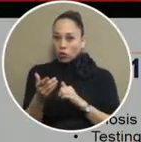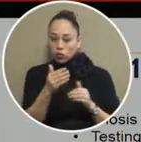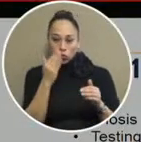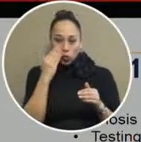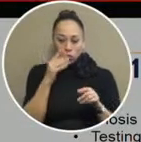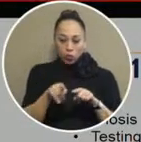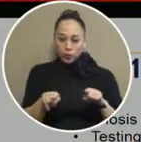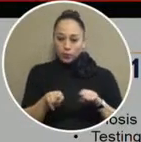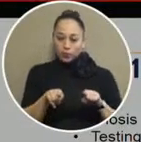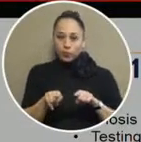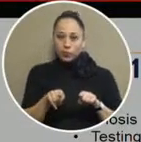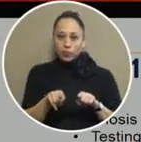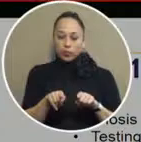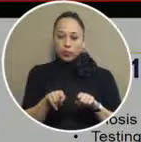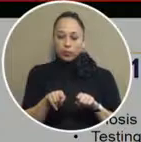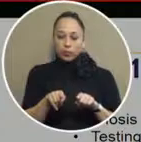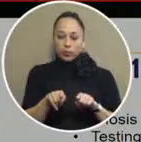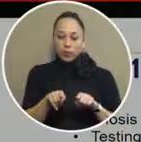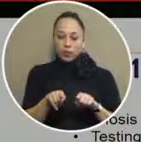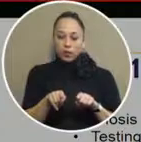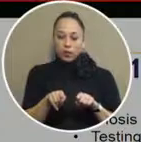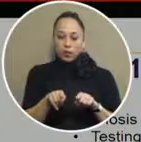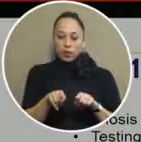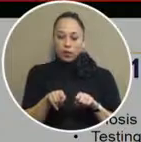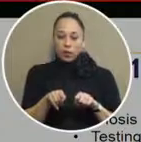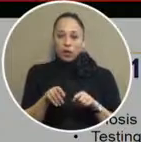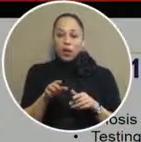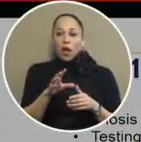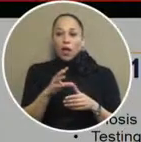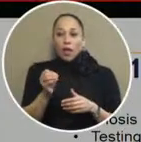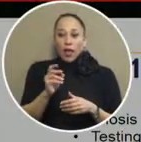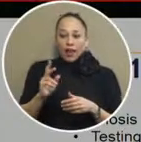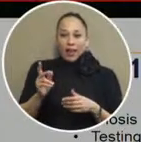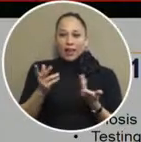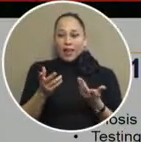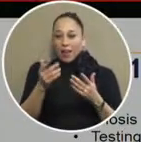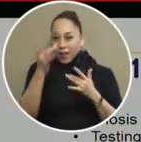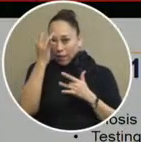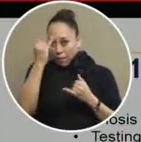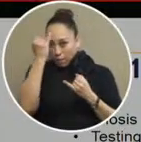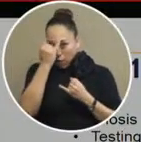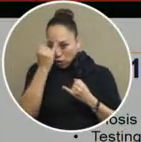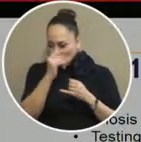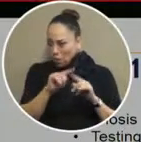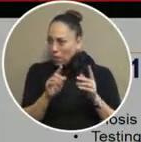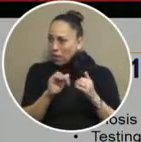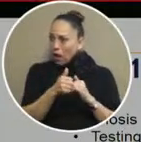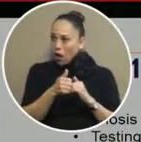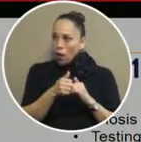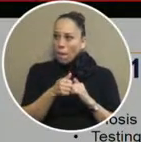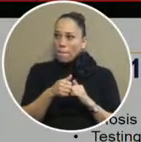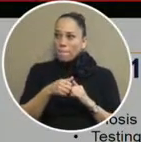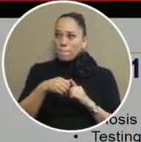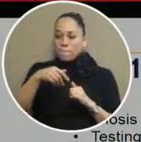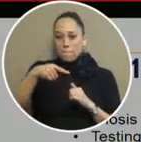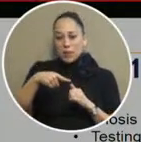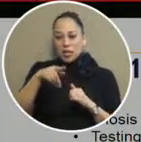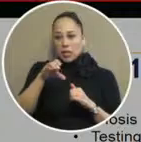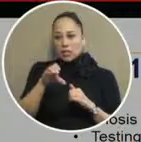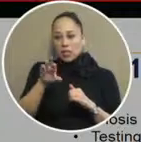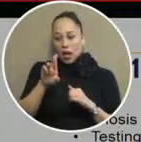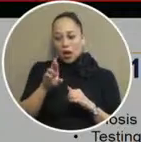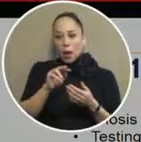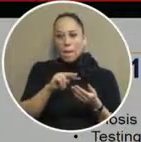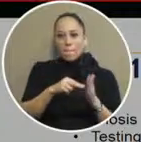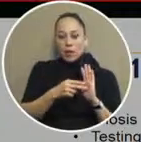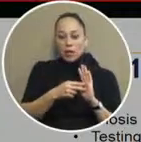accurate way to diagnose an acute infection is by the PCR. PCR stands